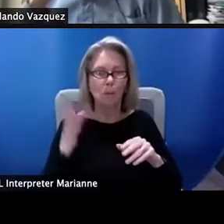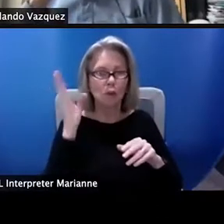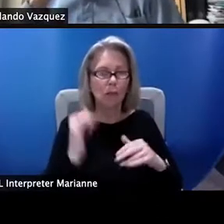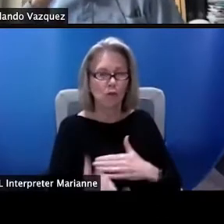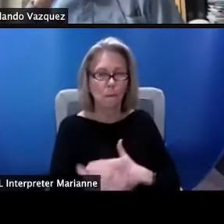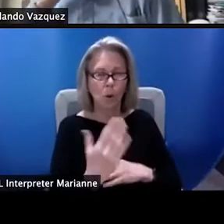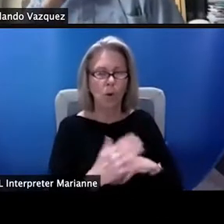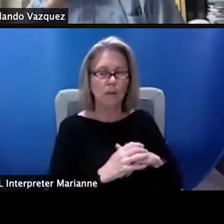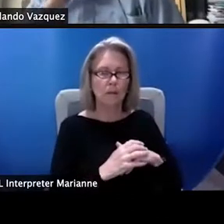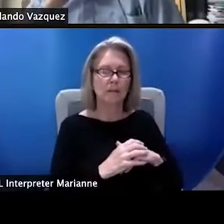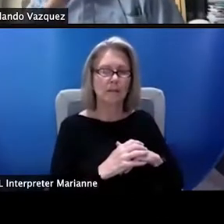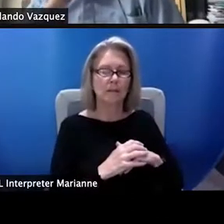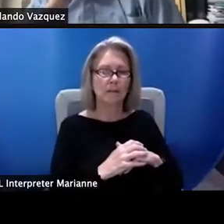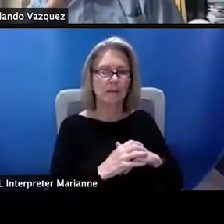morning. So